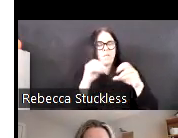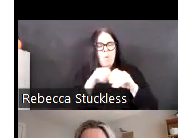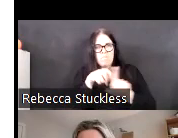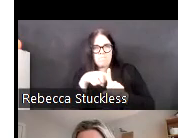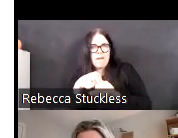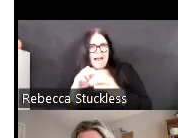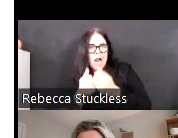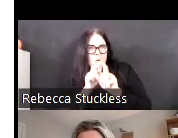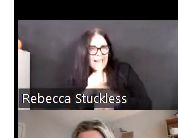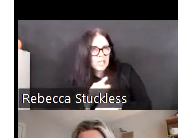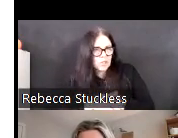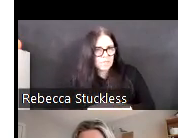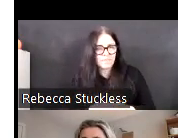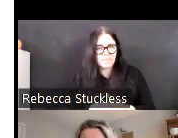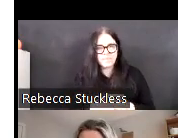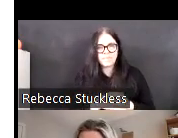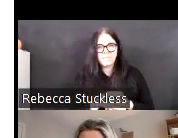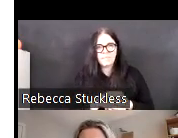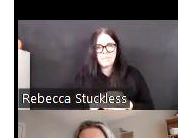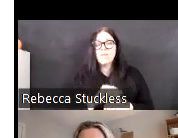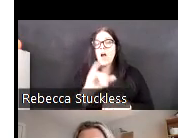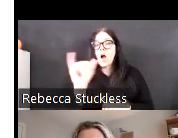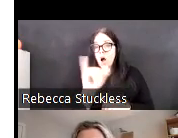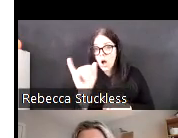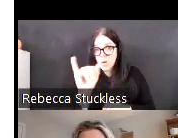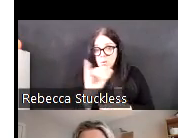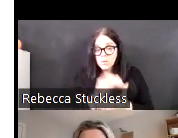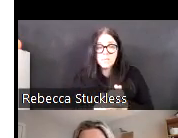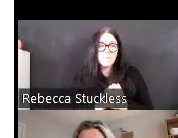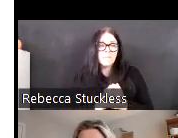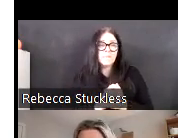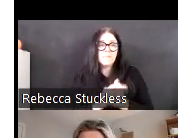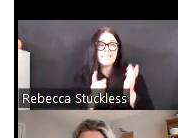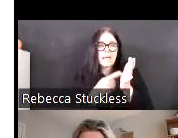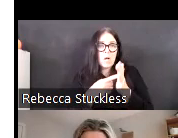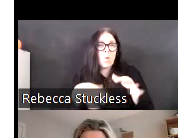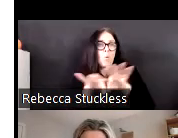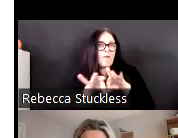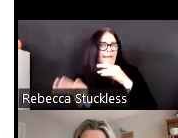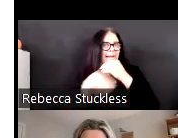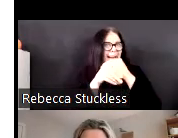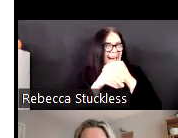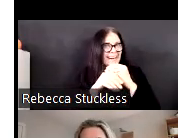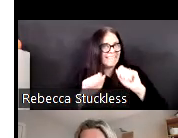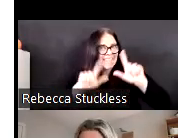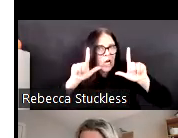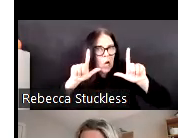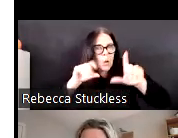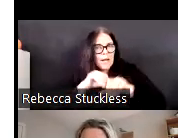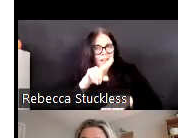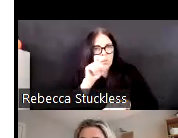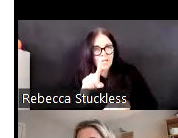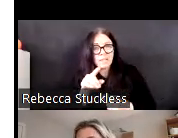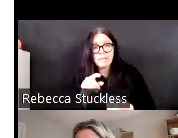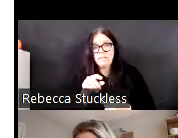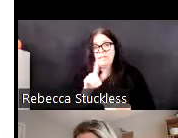the learners to use them as well. Also, it's sometimes worthwhile to include videos in your questions. And specifically